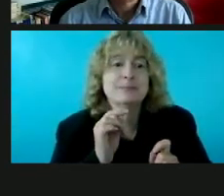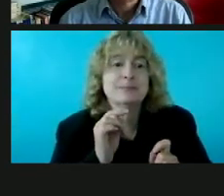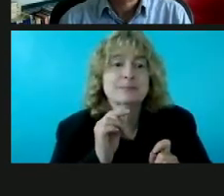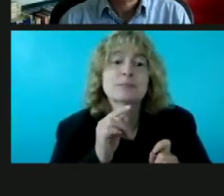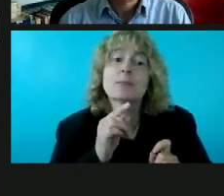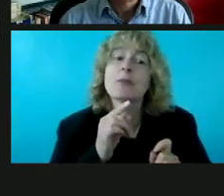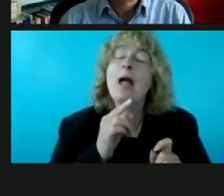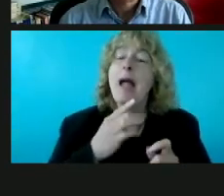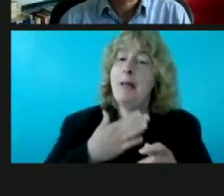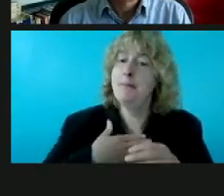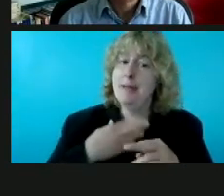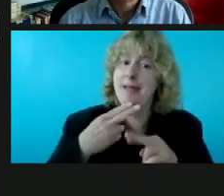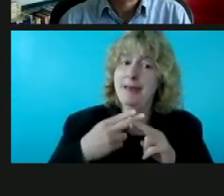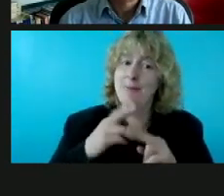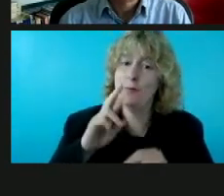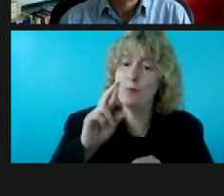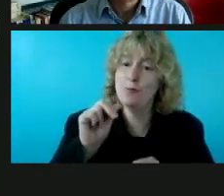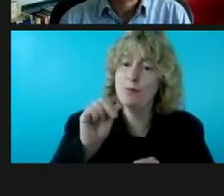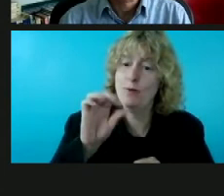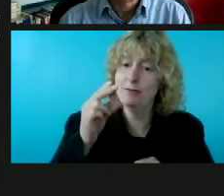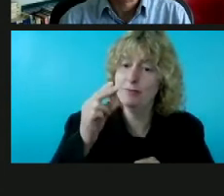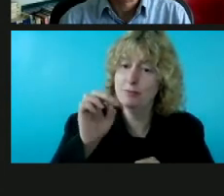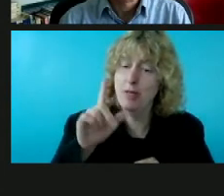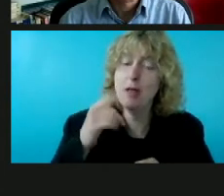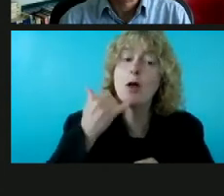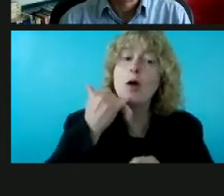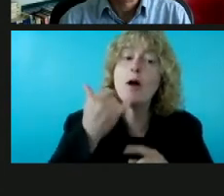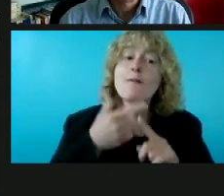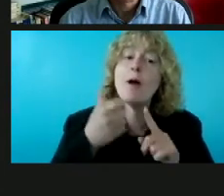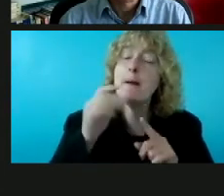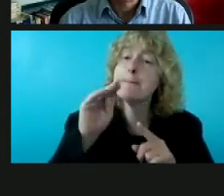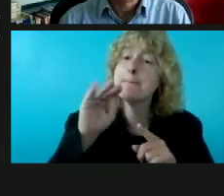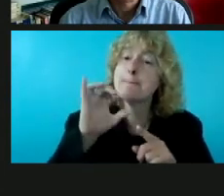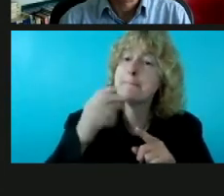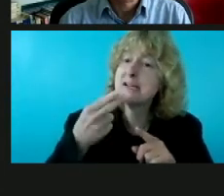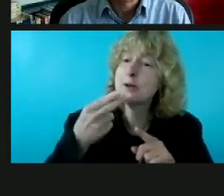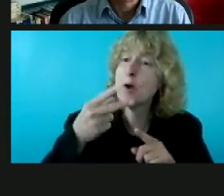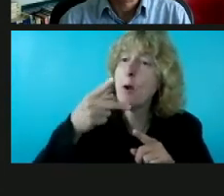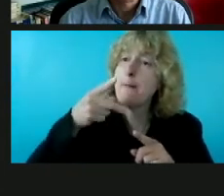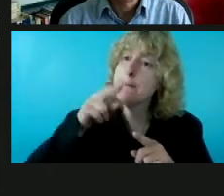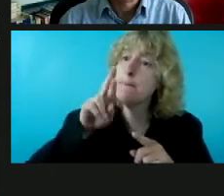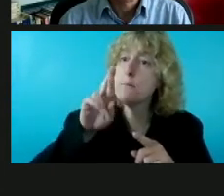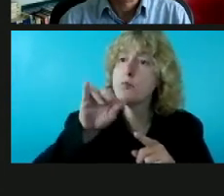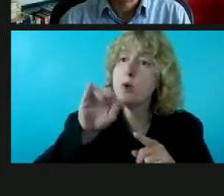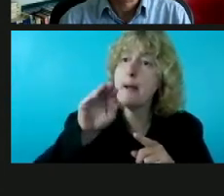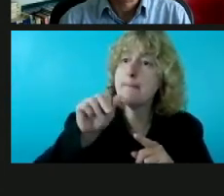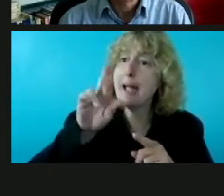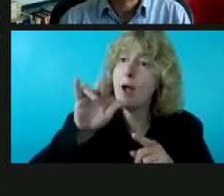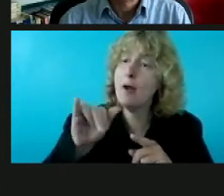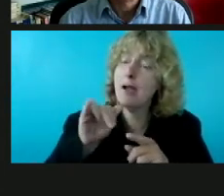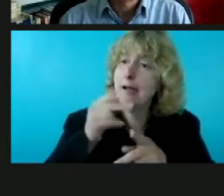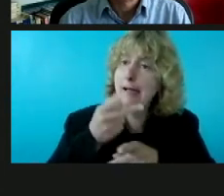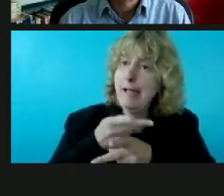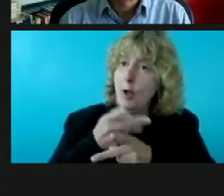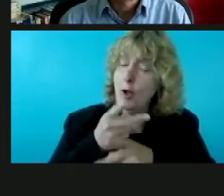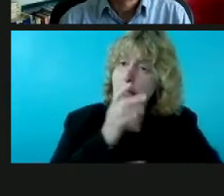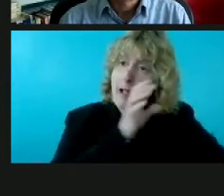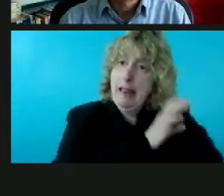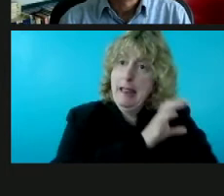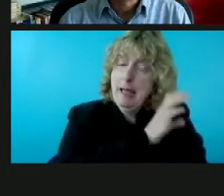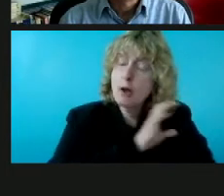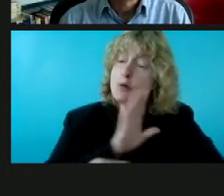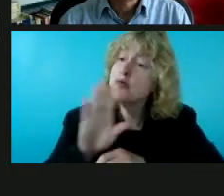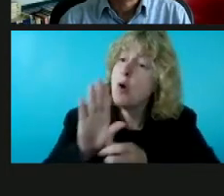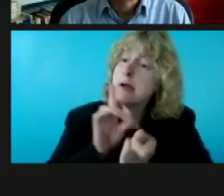My name is Rachel. I am calling from the Michigan Primary Care Clinic. Your doctor, Dr. Jones, asked me to give you a